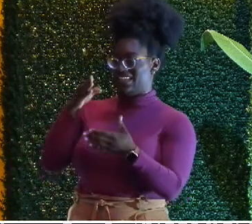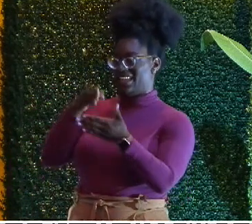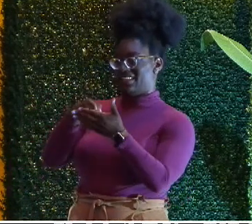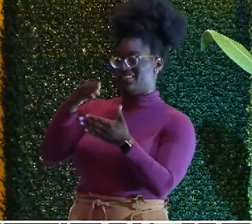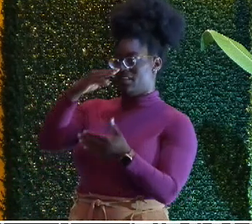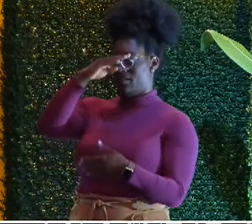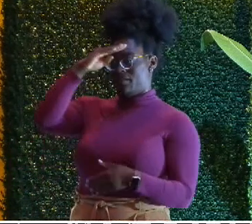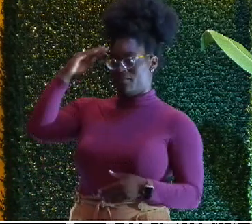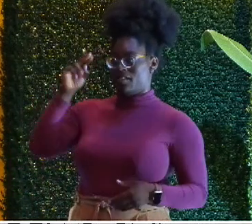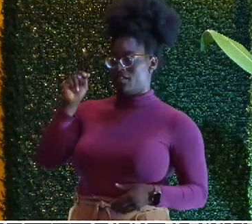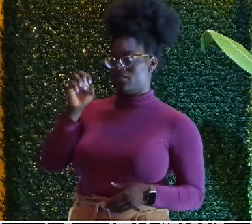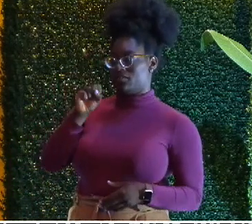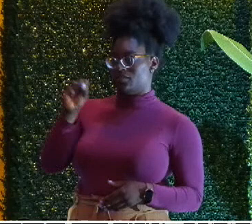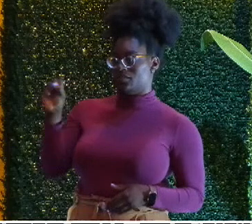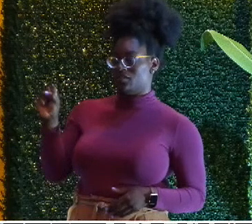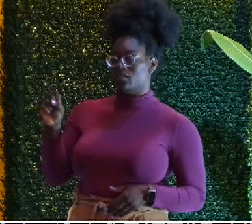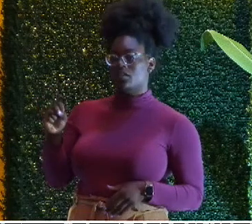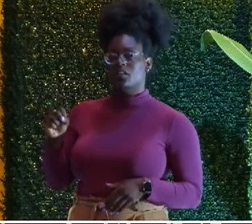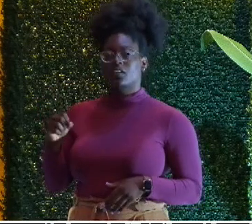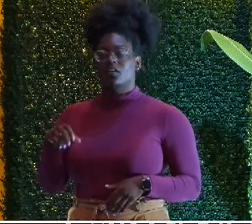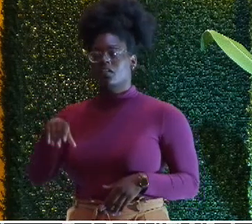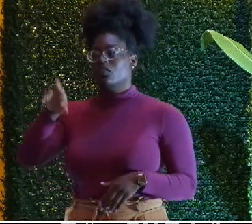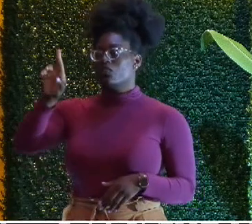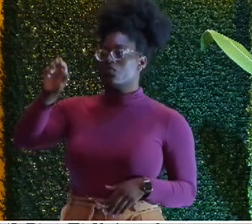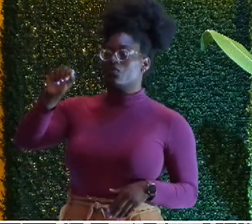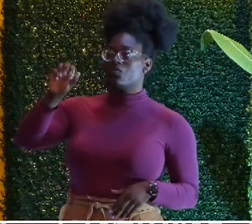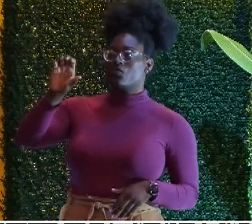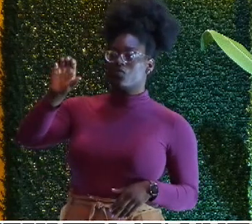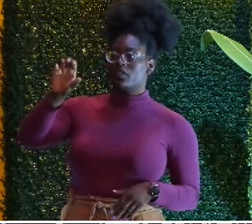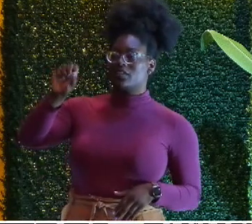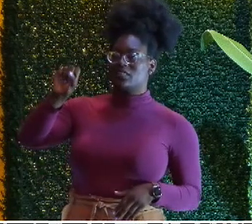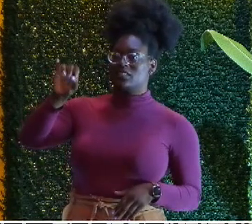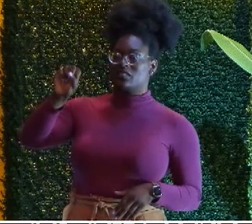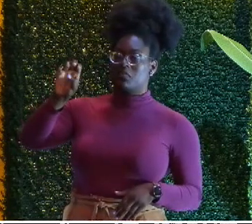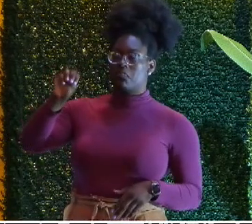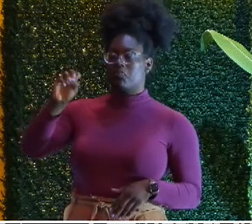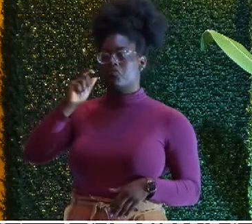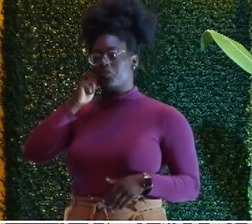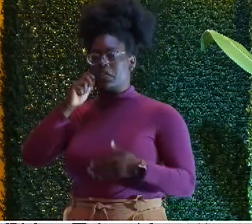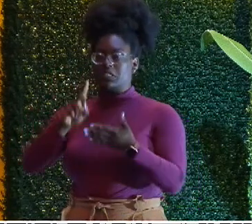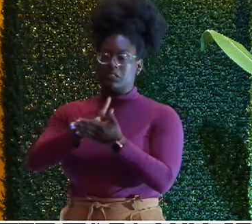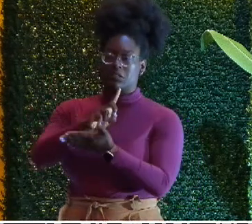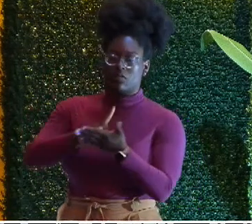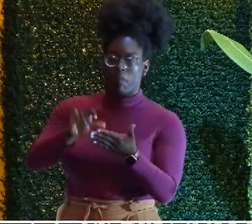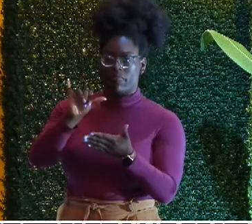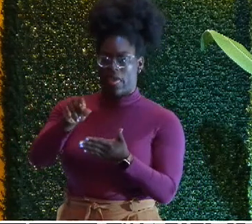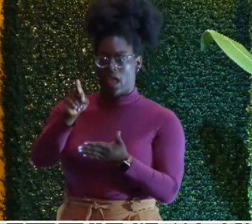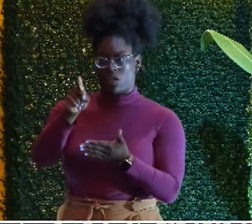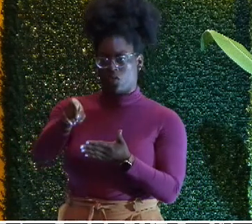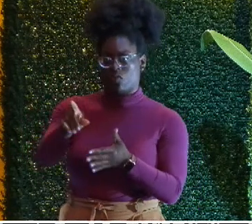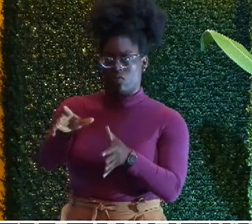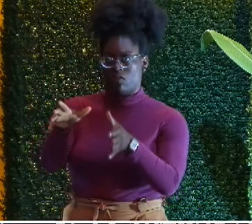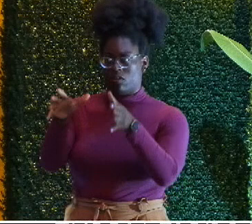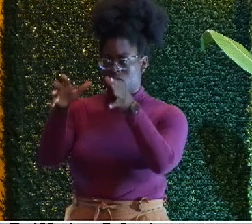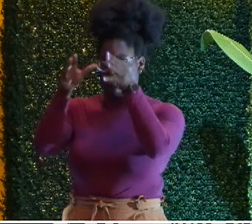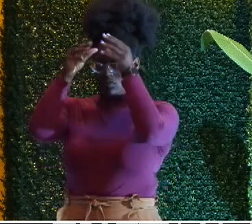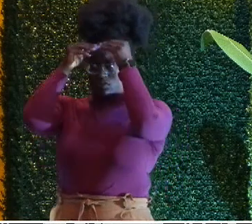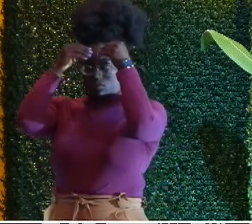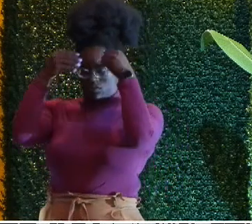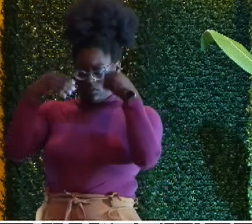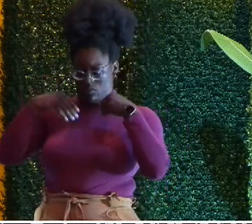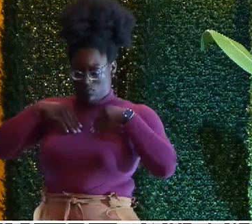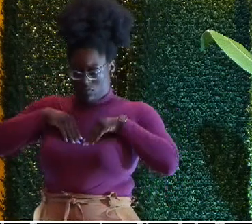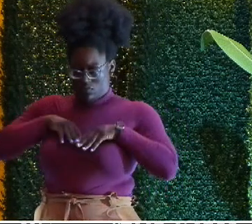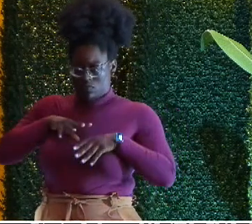anti-blackness and internalized racism. And I speak to that because I have used myself, and I did it once